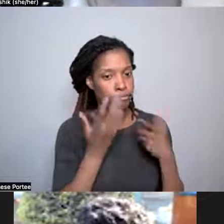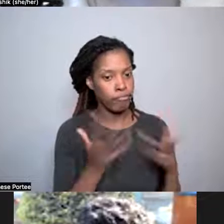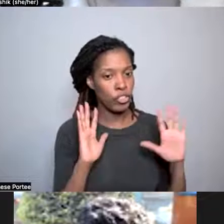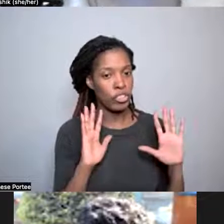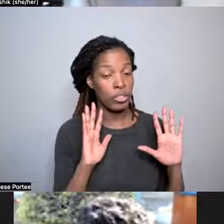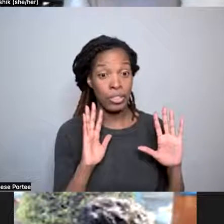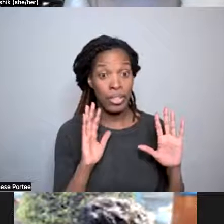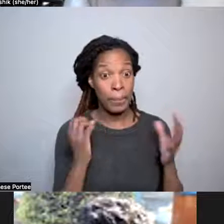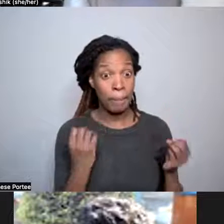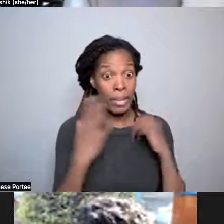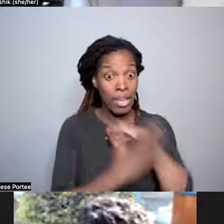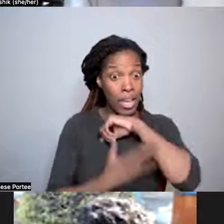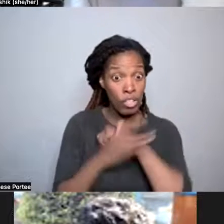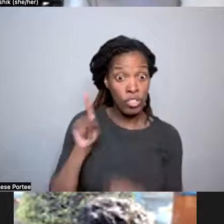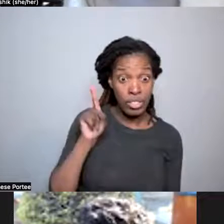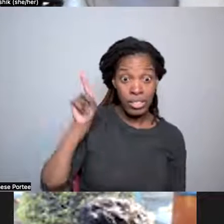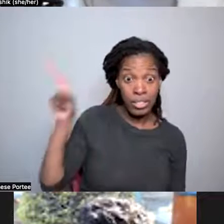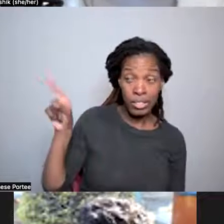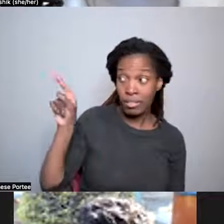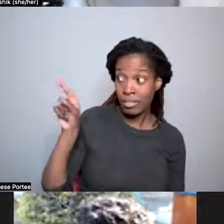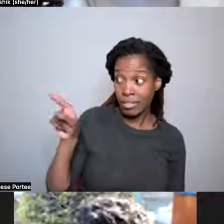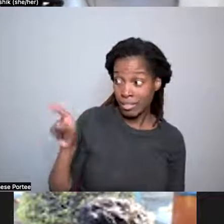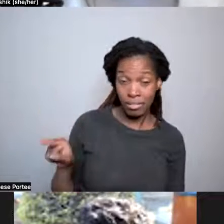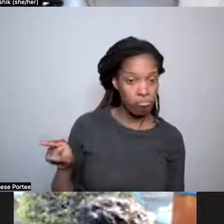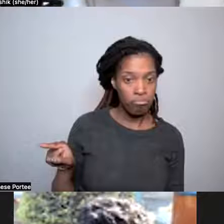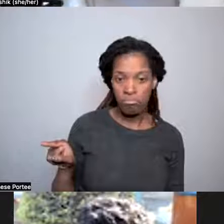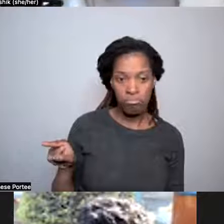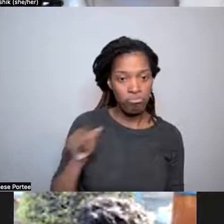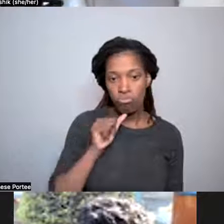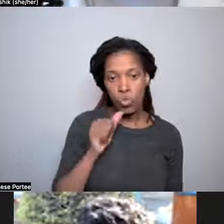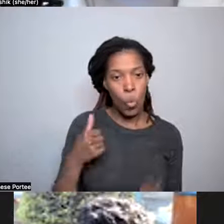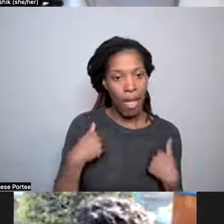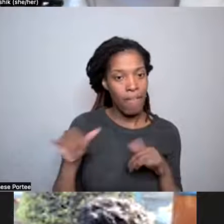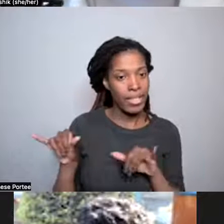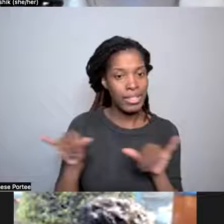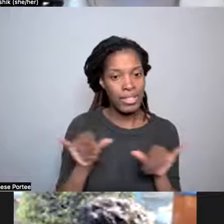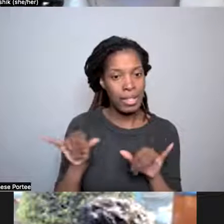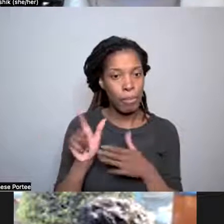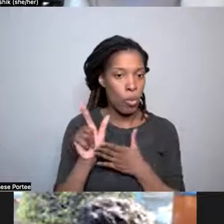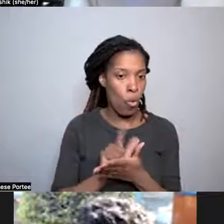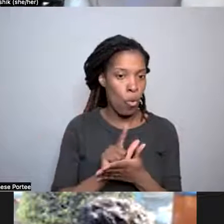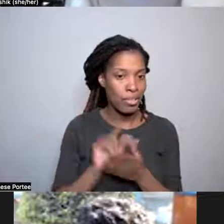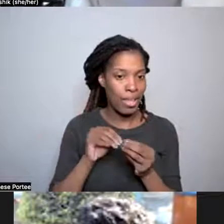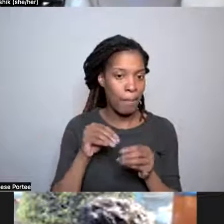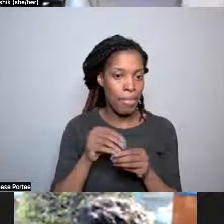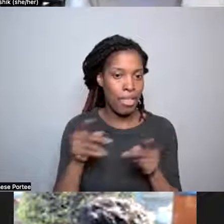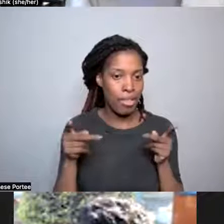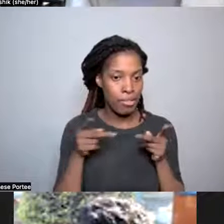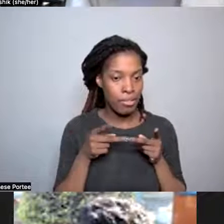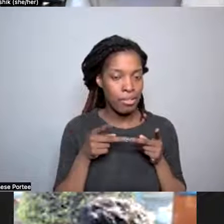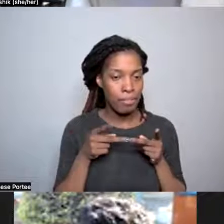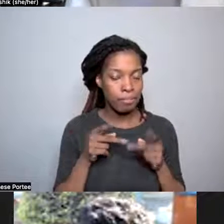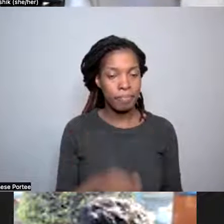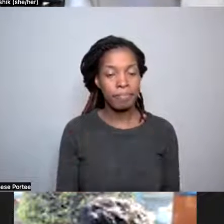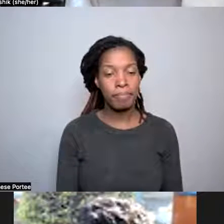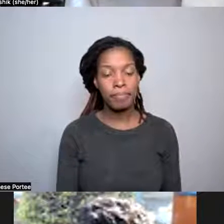lot of countries that do not have similar legislature, and that there